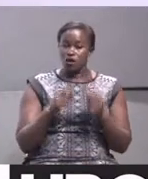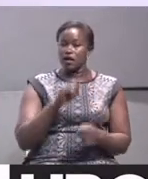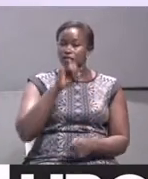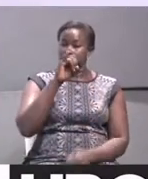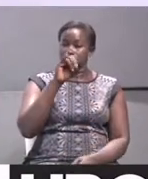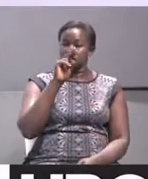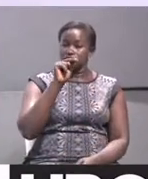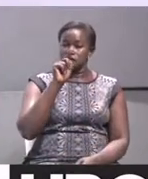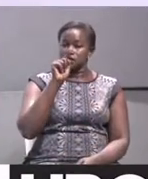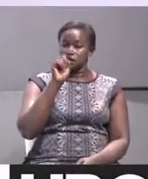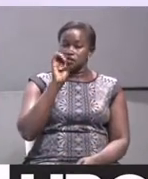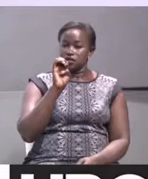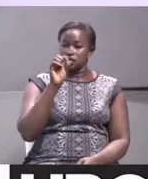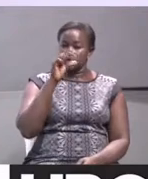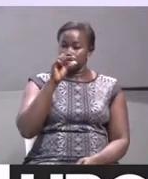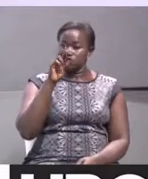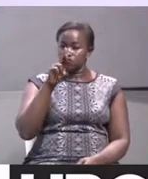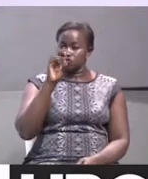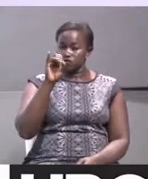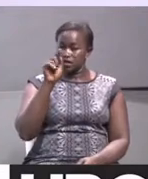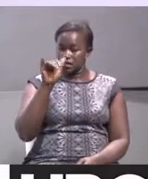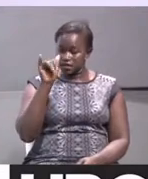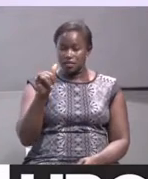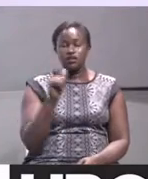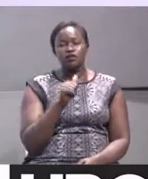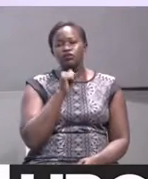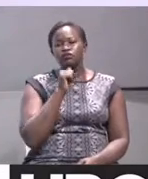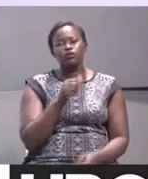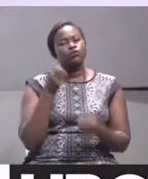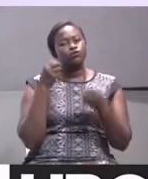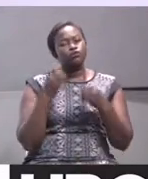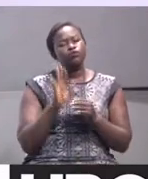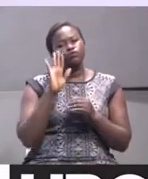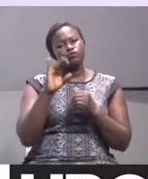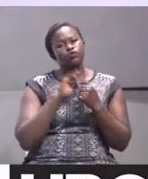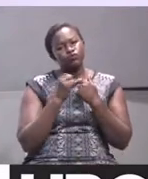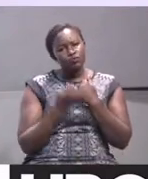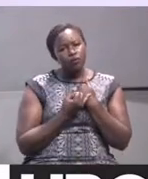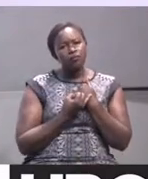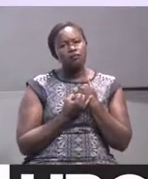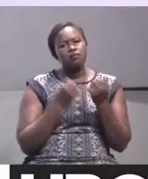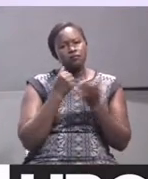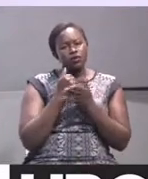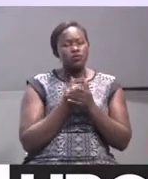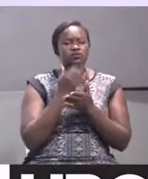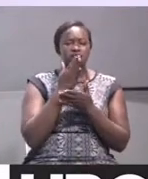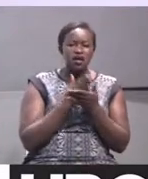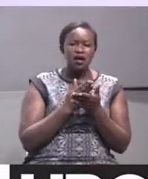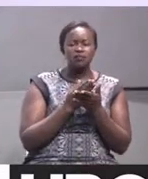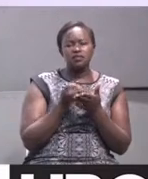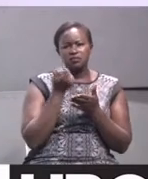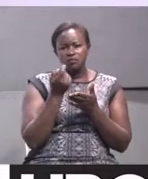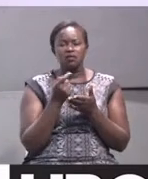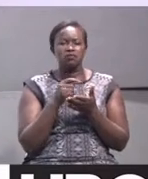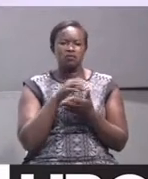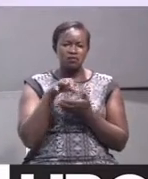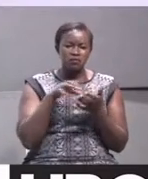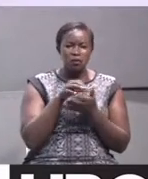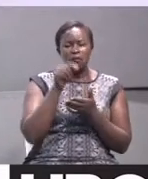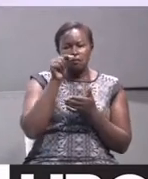Integrity. Don't lose your job because of some small mishaps with somebody offering